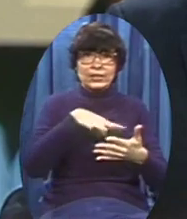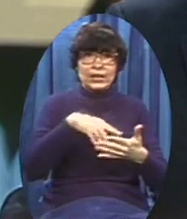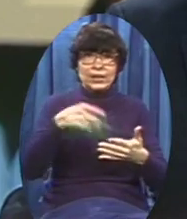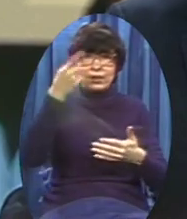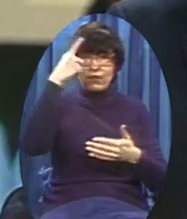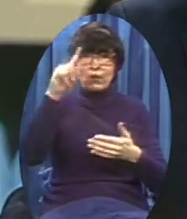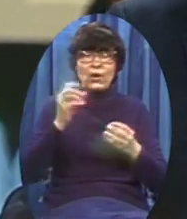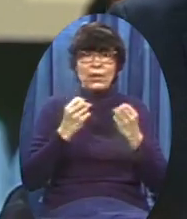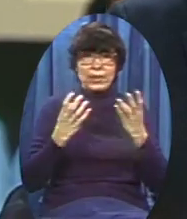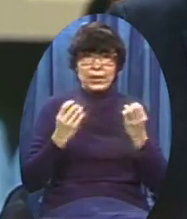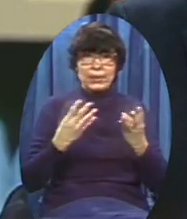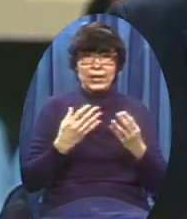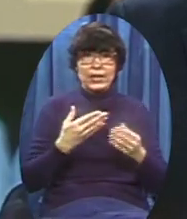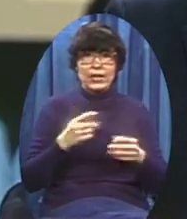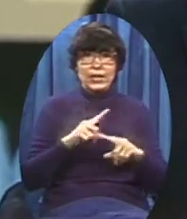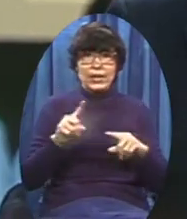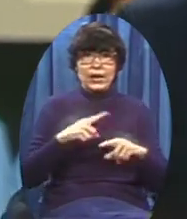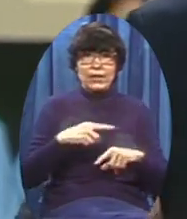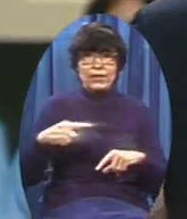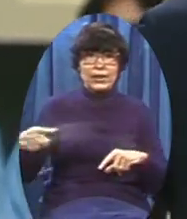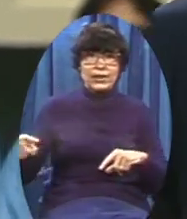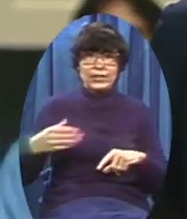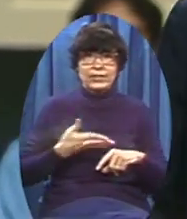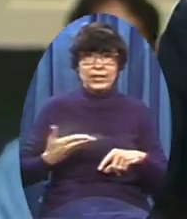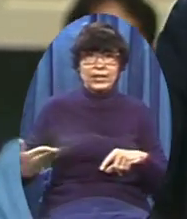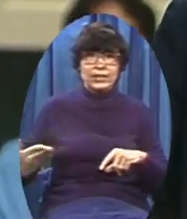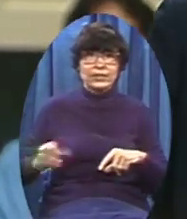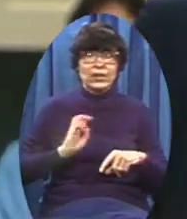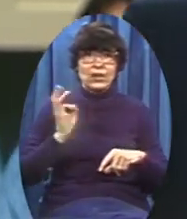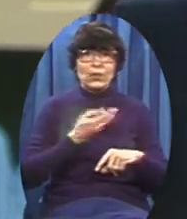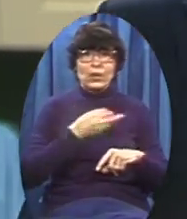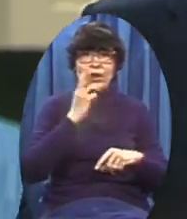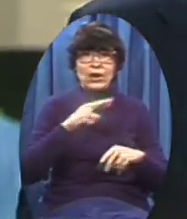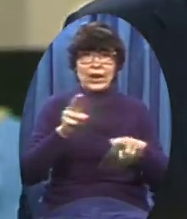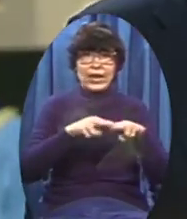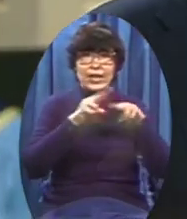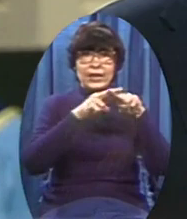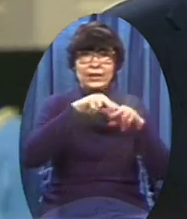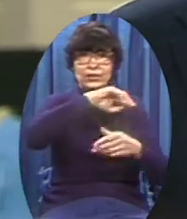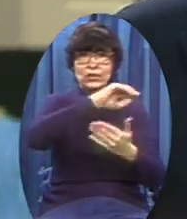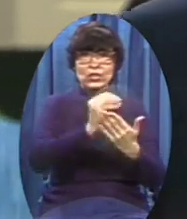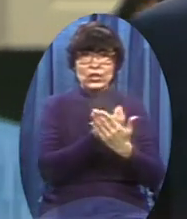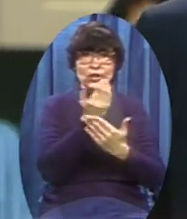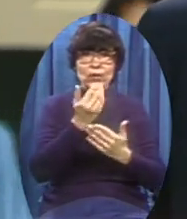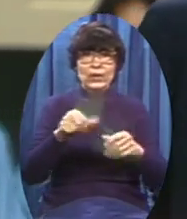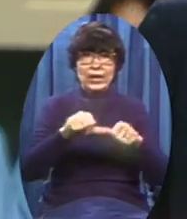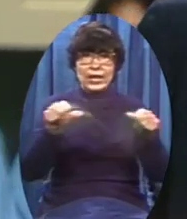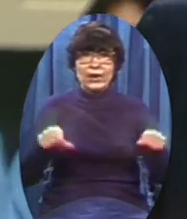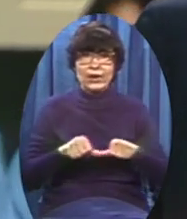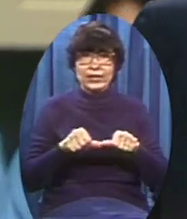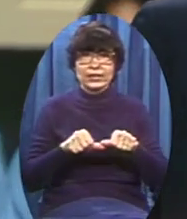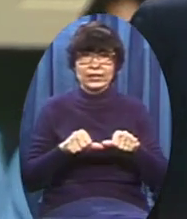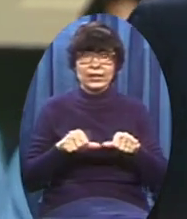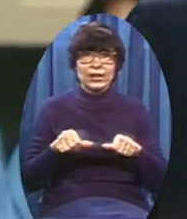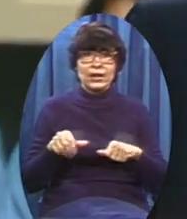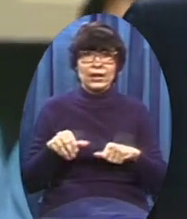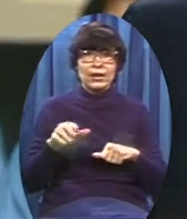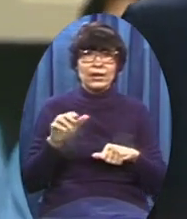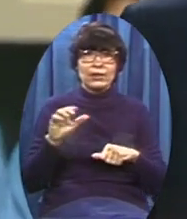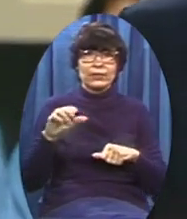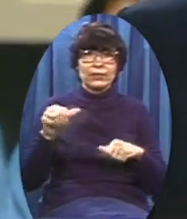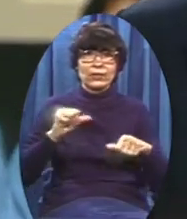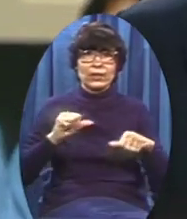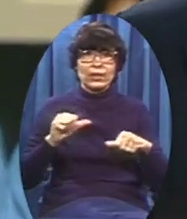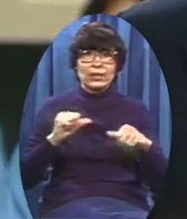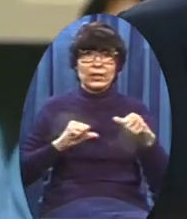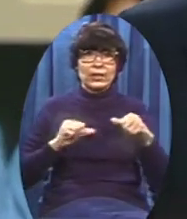major. We're adding computer science. We're adding home economics. We're moving out